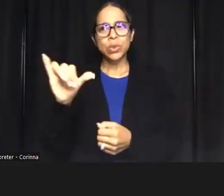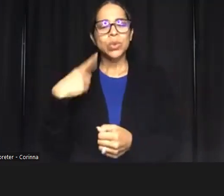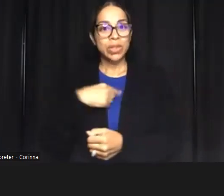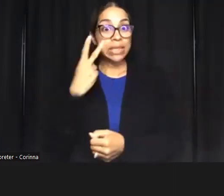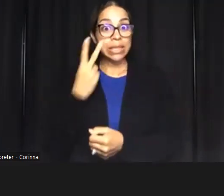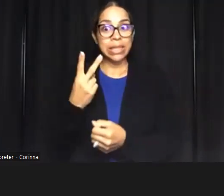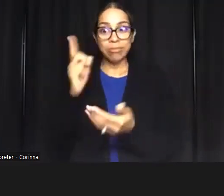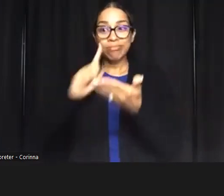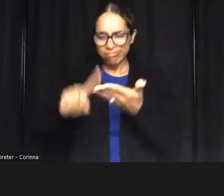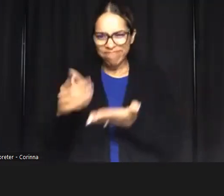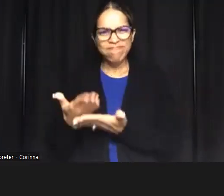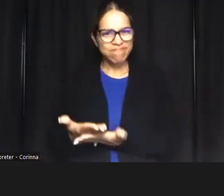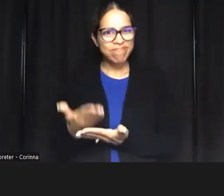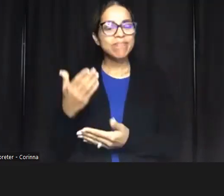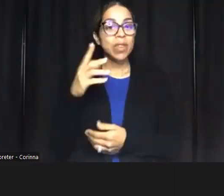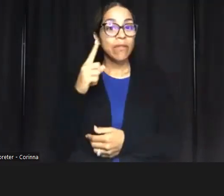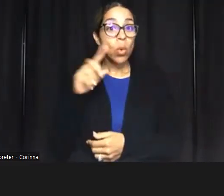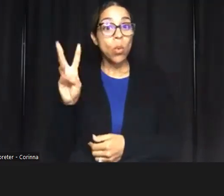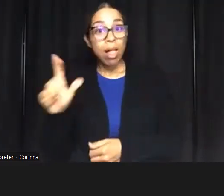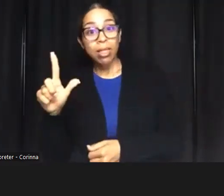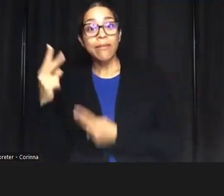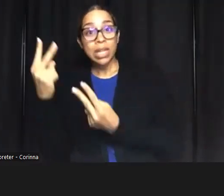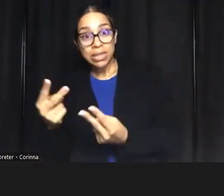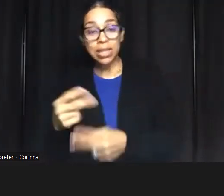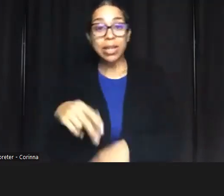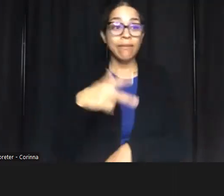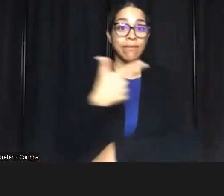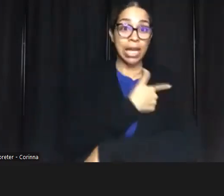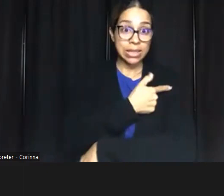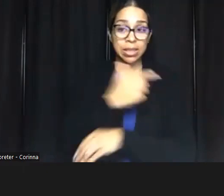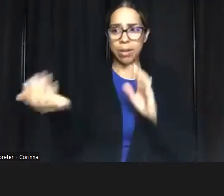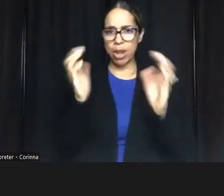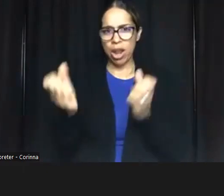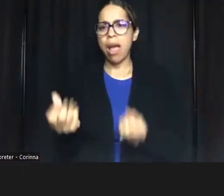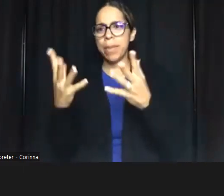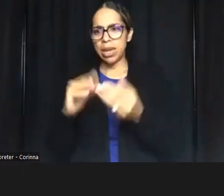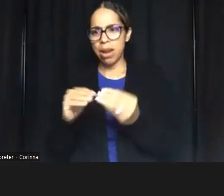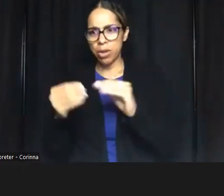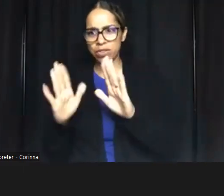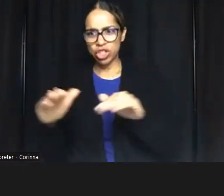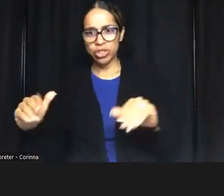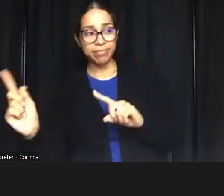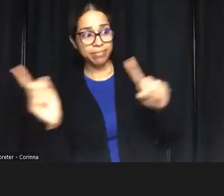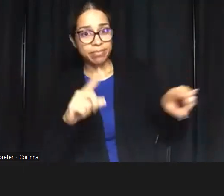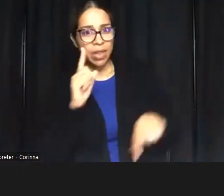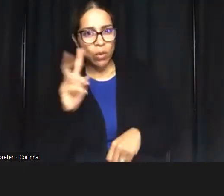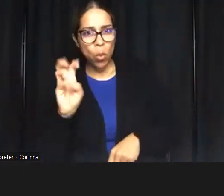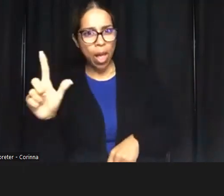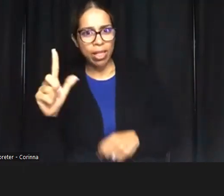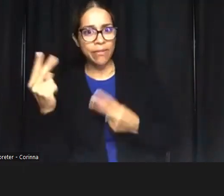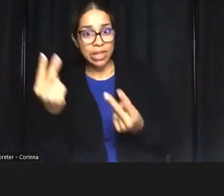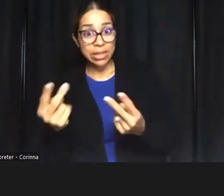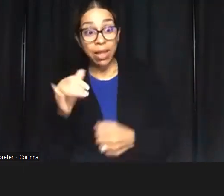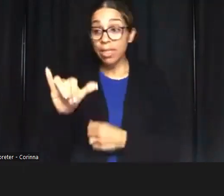is that when comparing the number of pediatric members that are accessing a well visit and at the time of well visit, if they were eligible